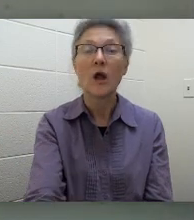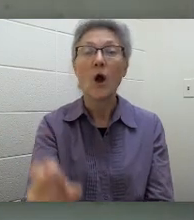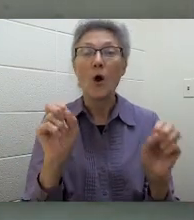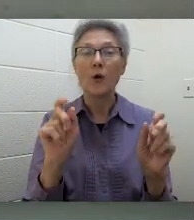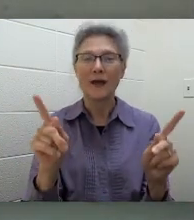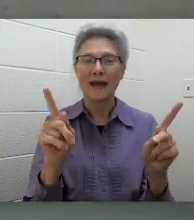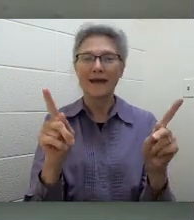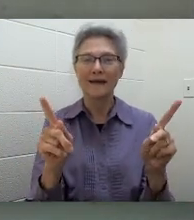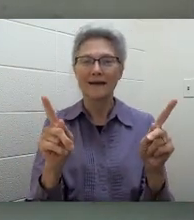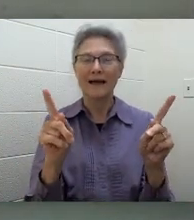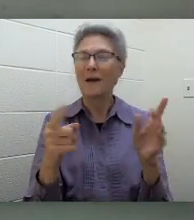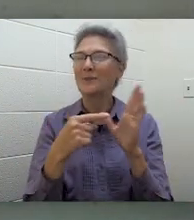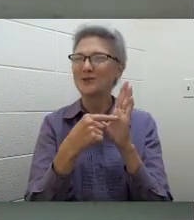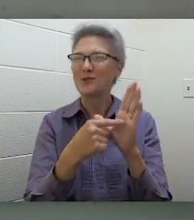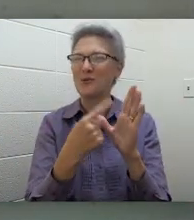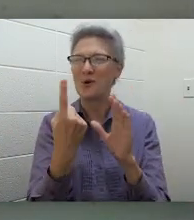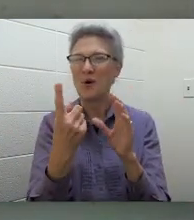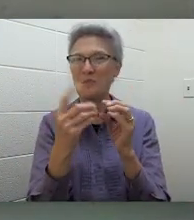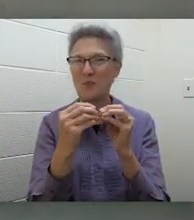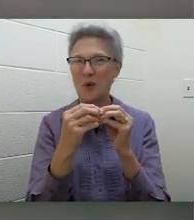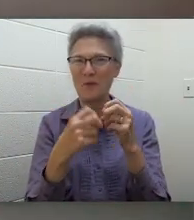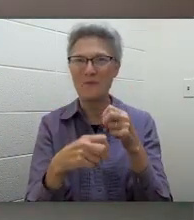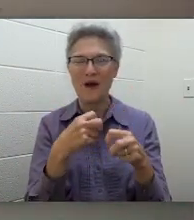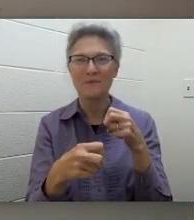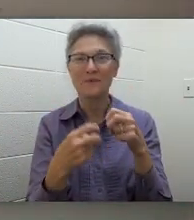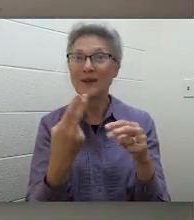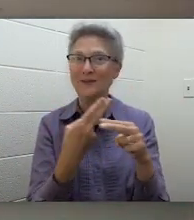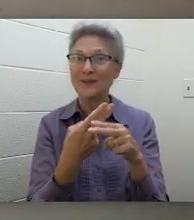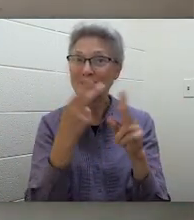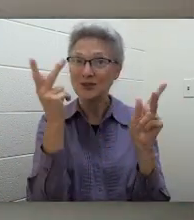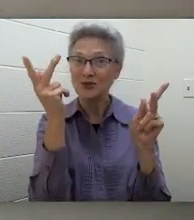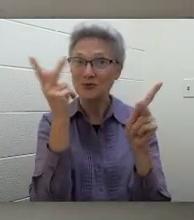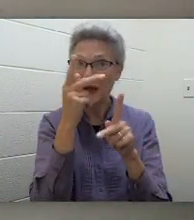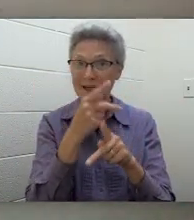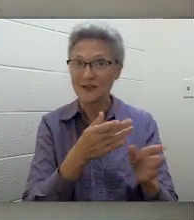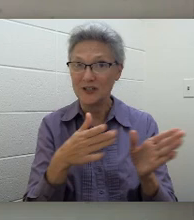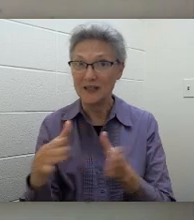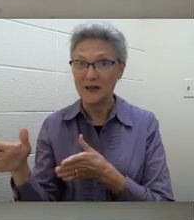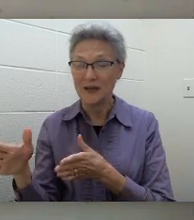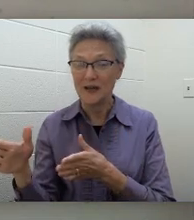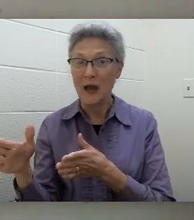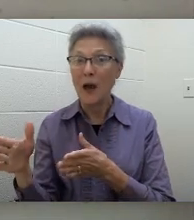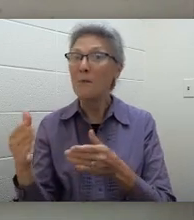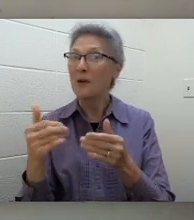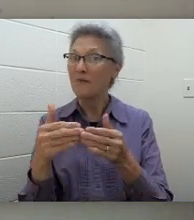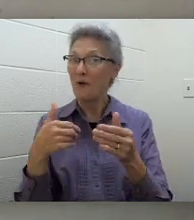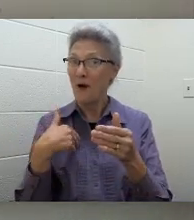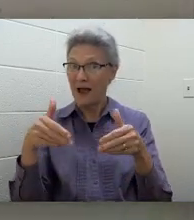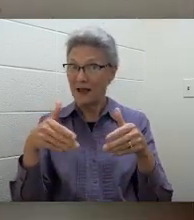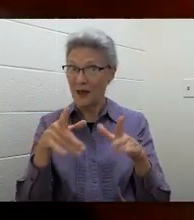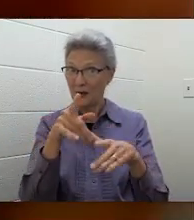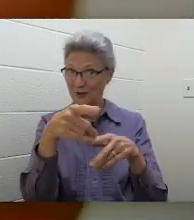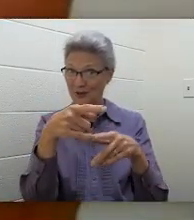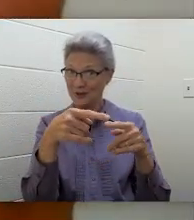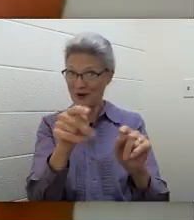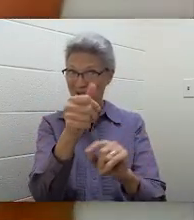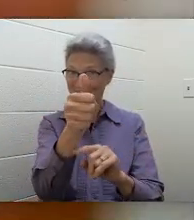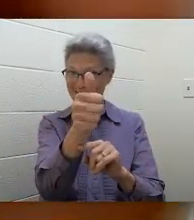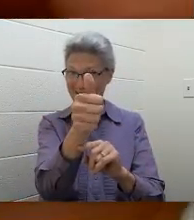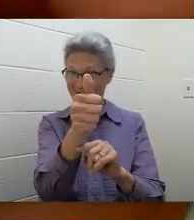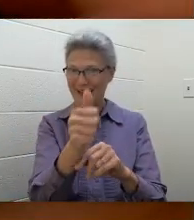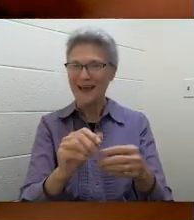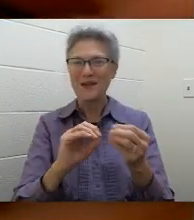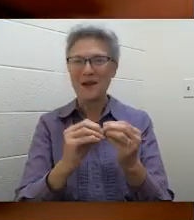Okay, I'm going to model one more problem using this strategy before you have a chance to try it on your own. So here I have the